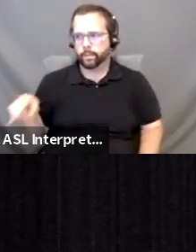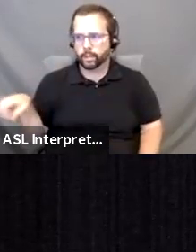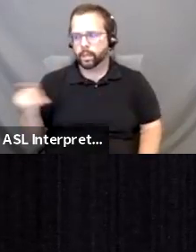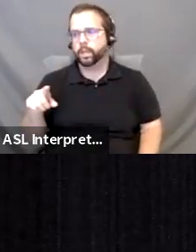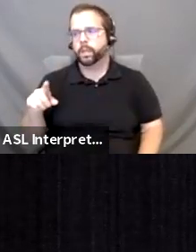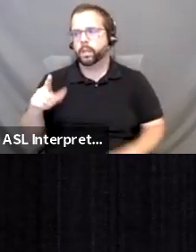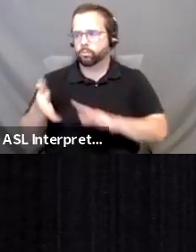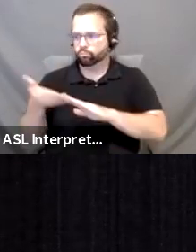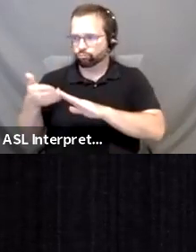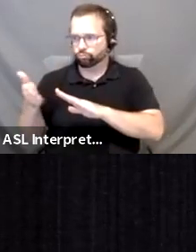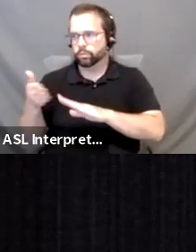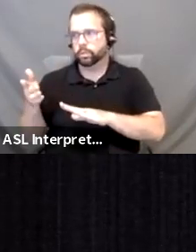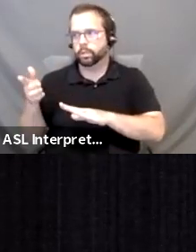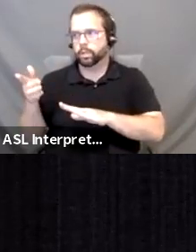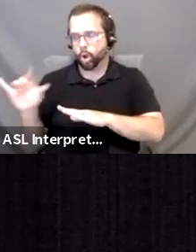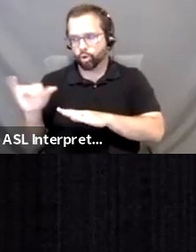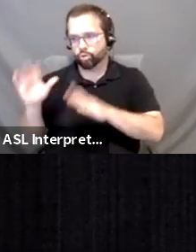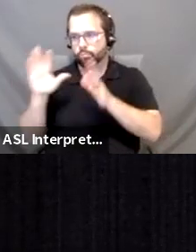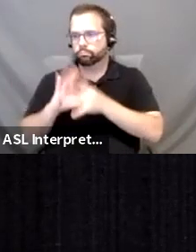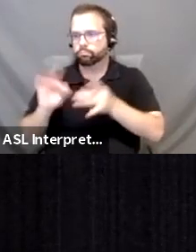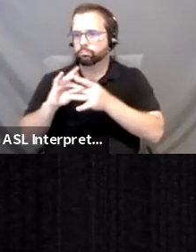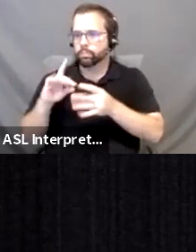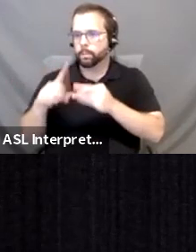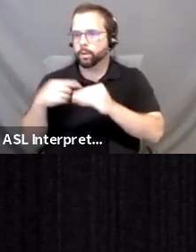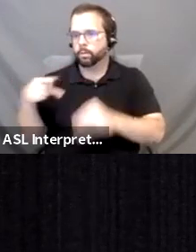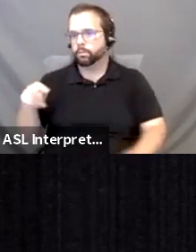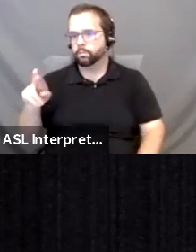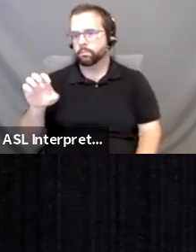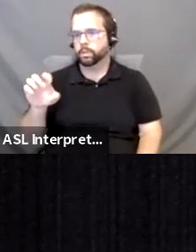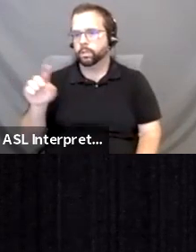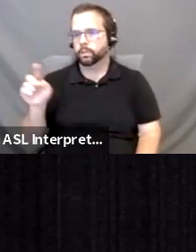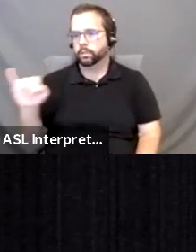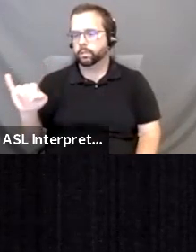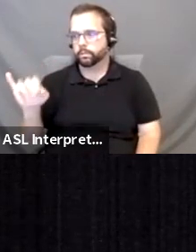also talked about Prezi, and that is where it's interactive